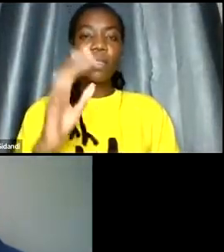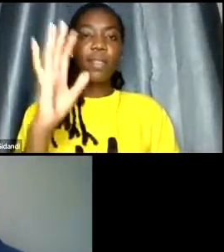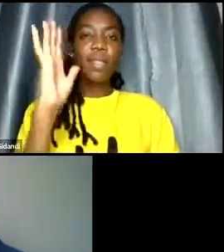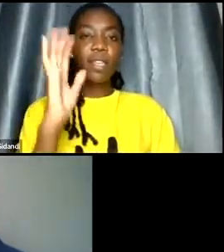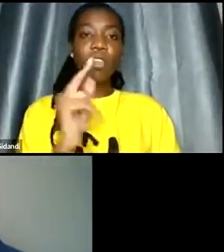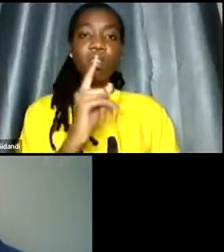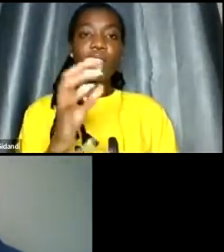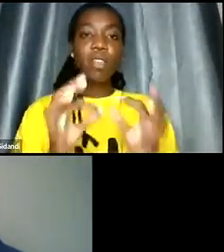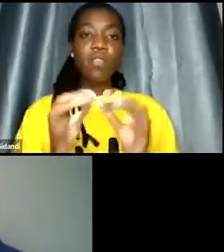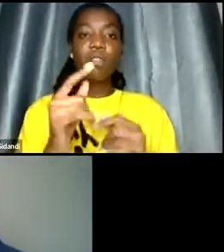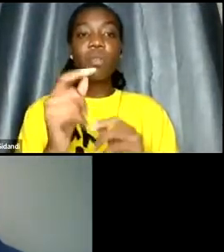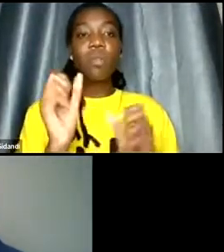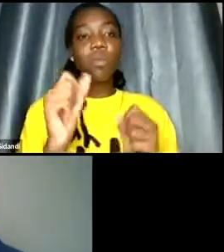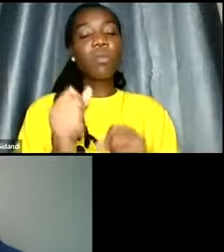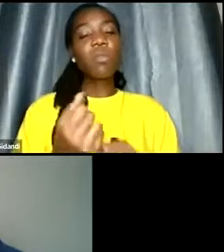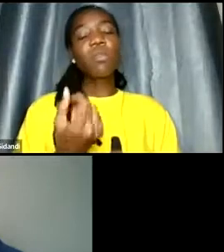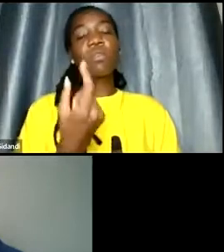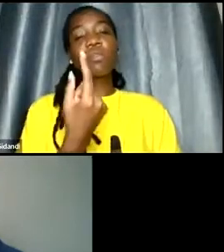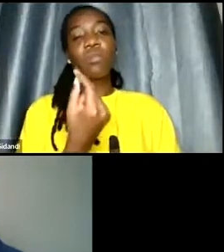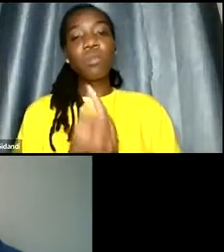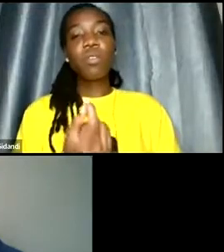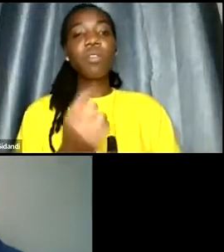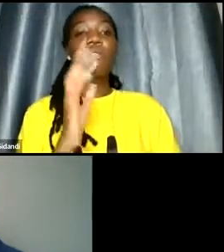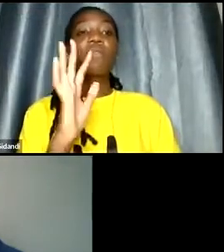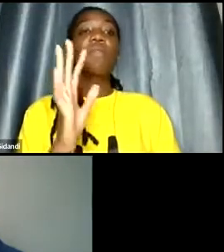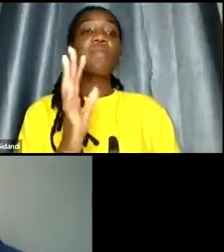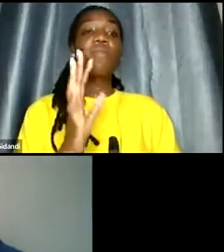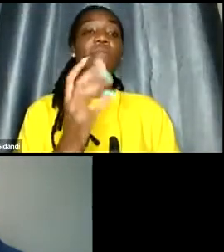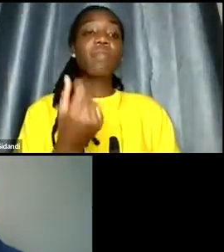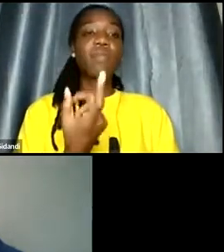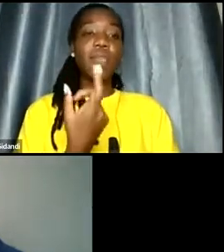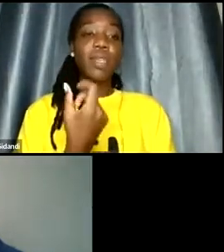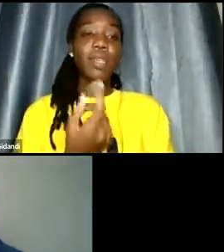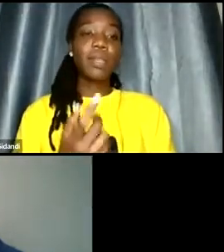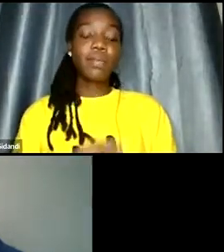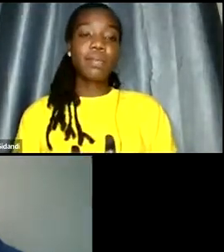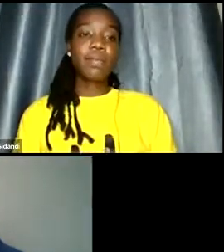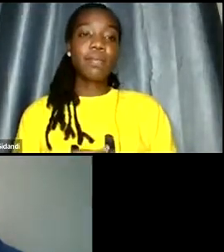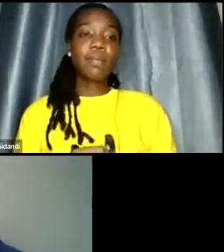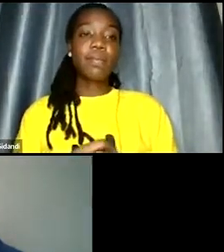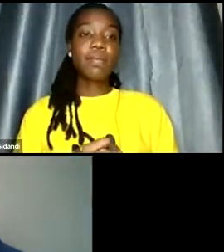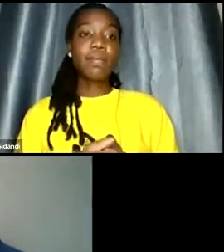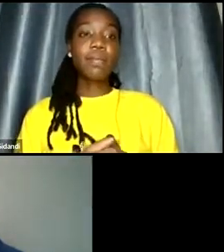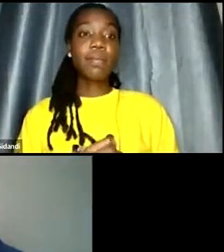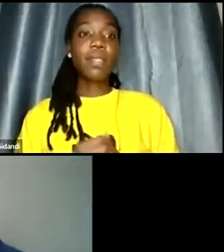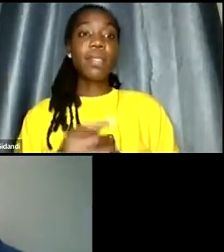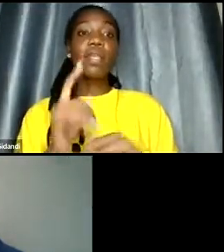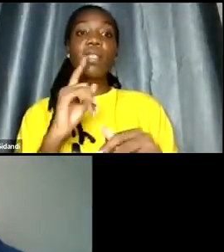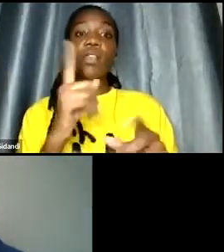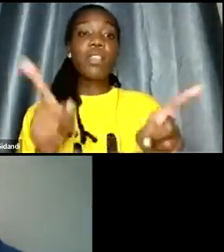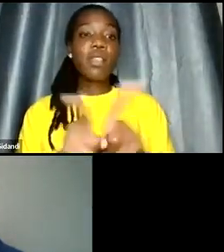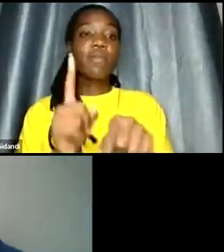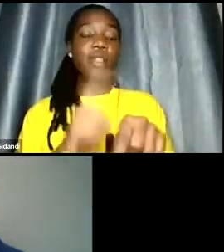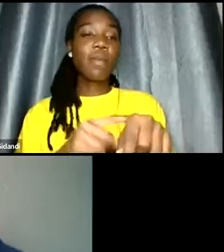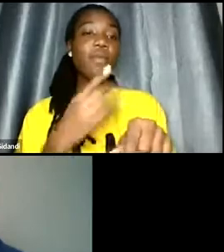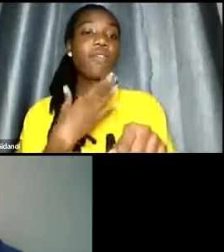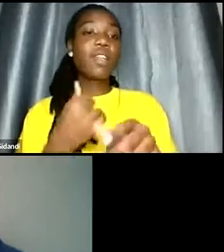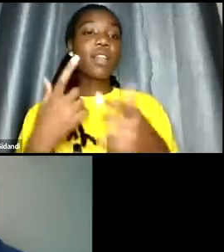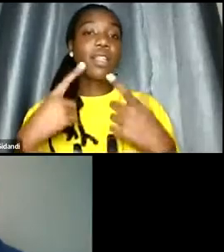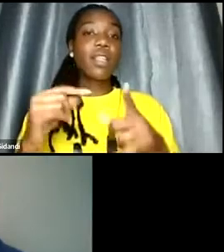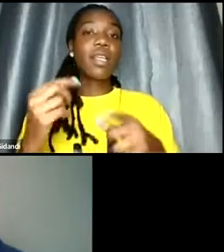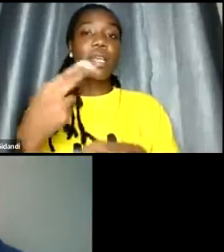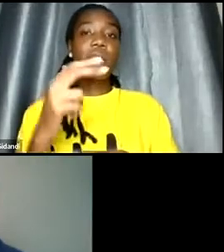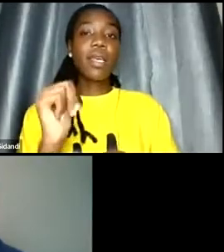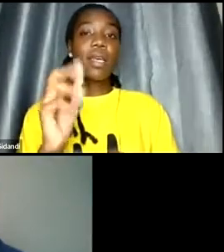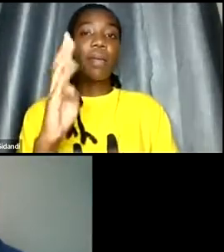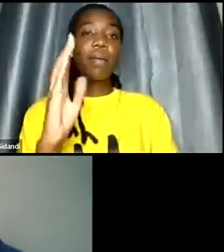just allow us a few more minutes, and I promise we will be able to finish as soon as we can. Also allow me to recognize the presence of Herbert Zake, my